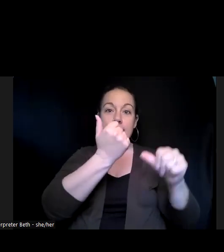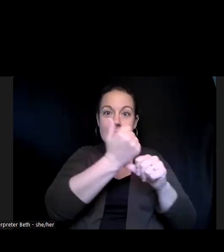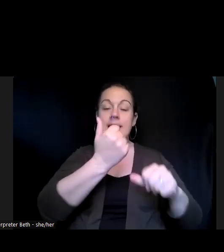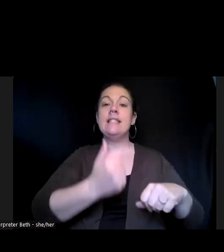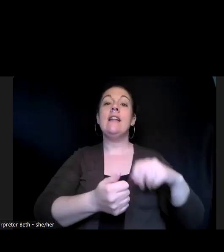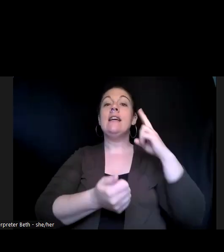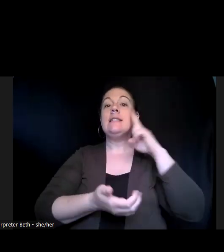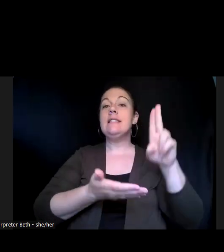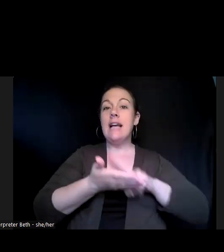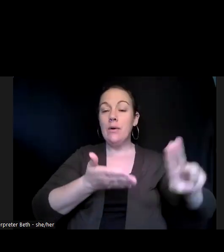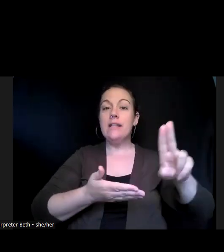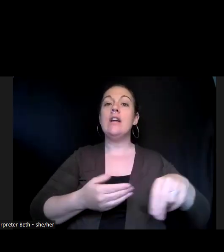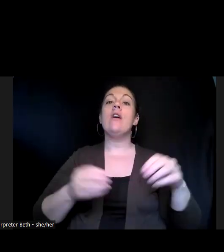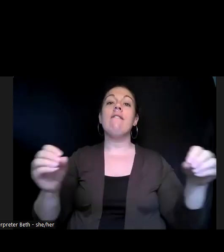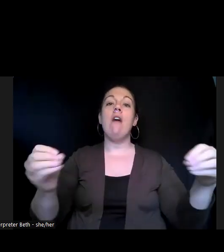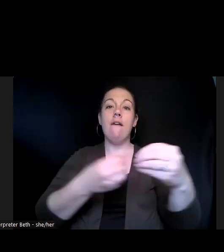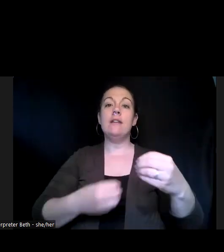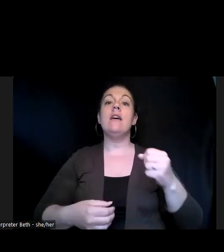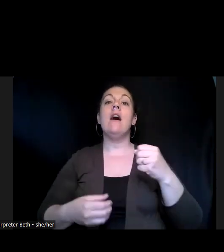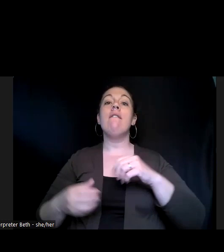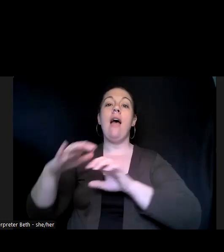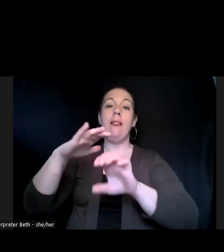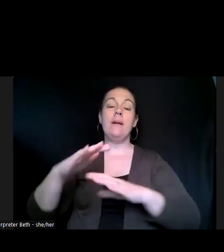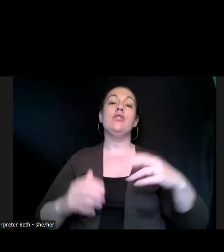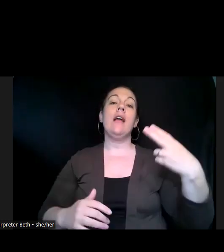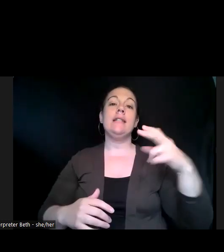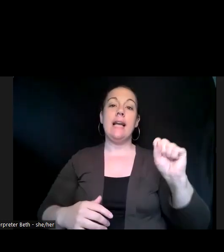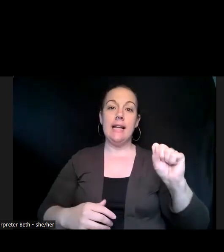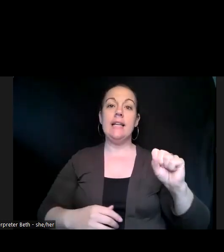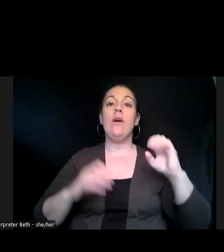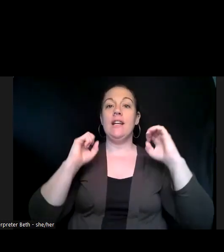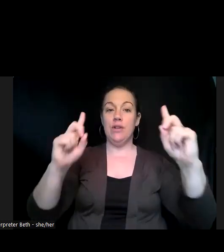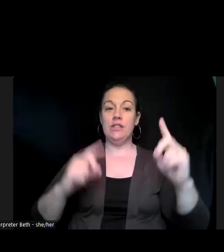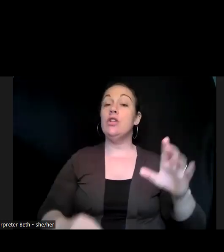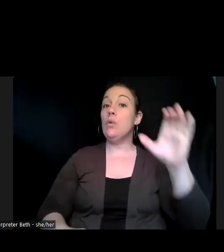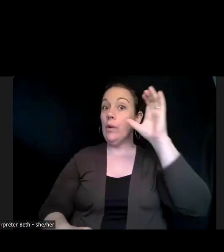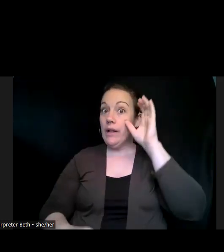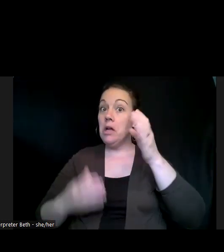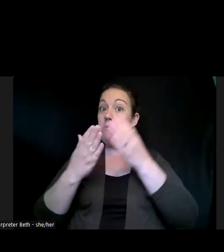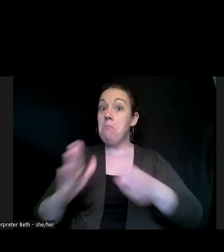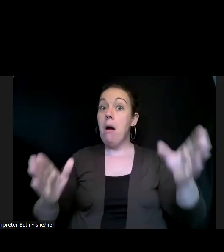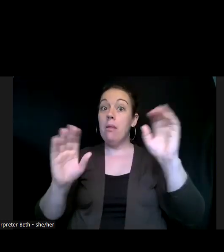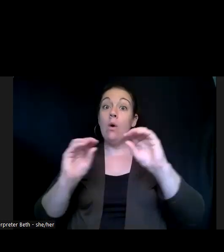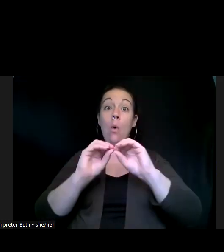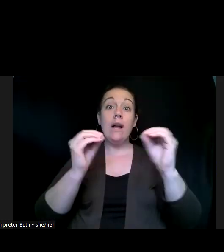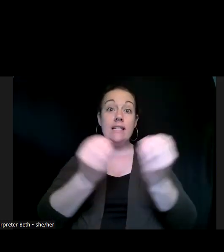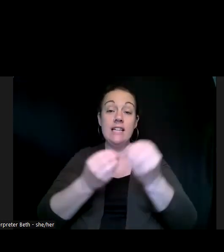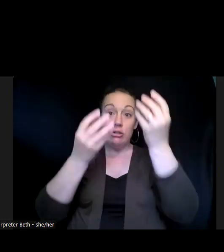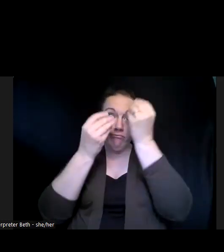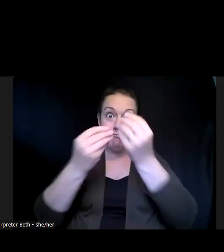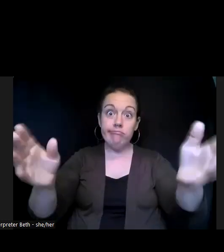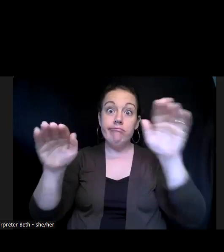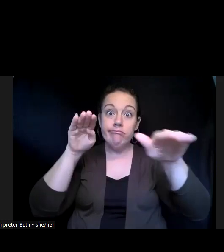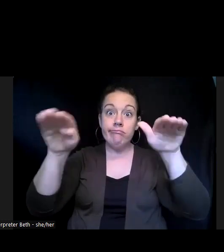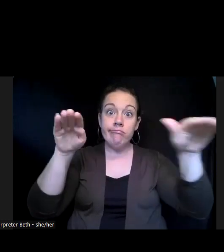of Elementary and Secondary Education. You will hear about how these organizations build public awareness about the funds, how they engage